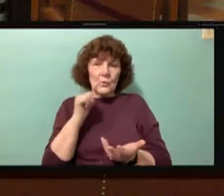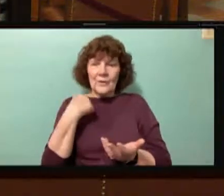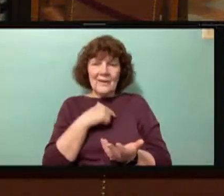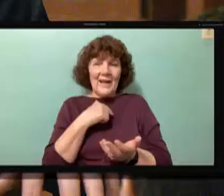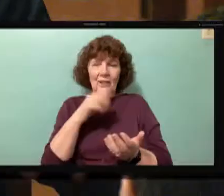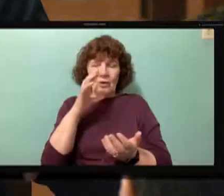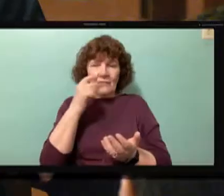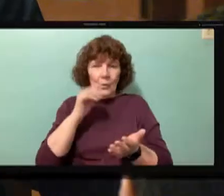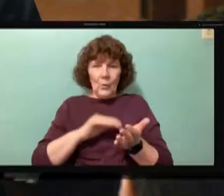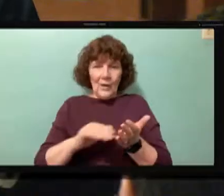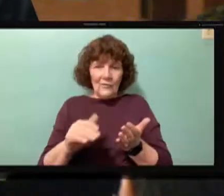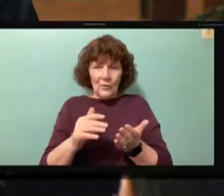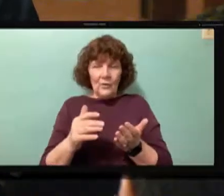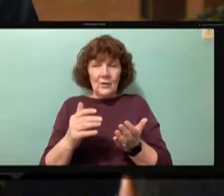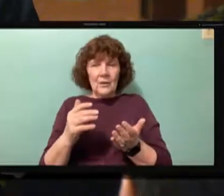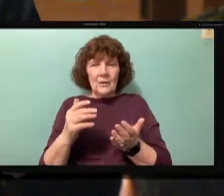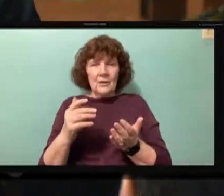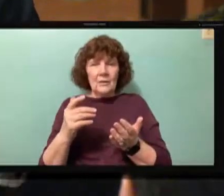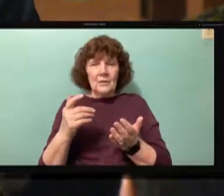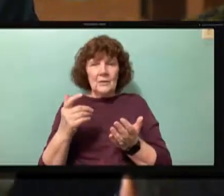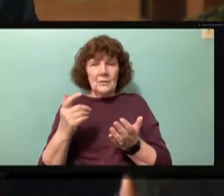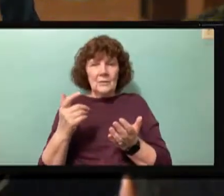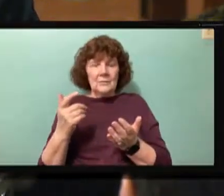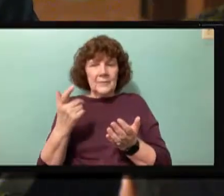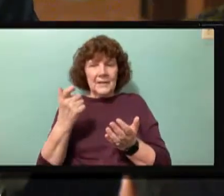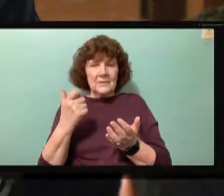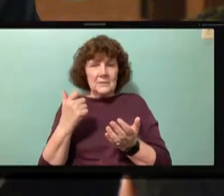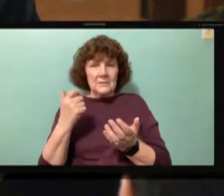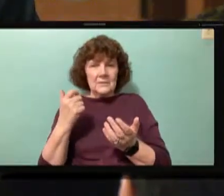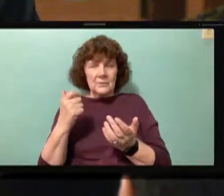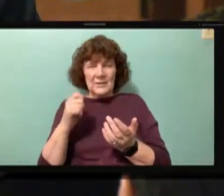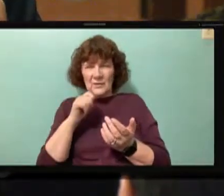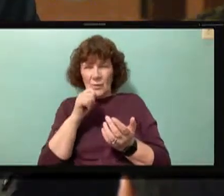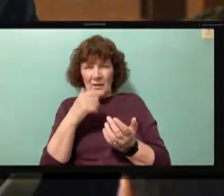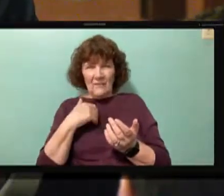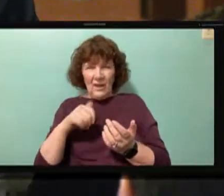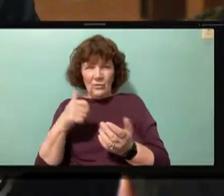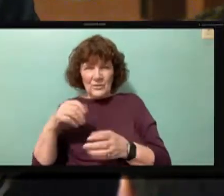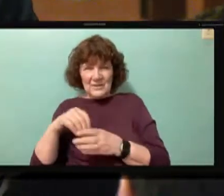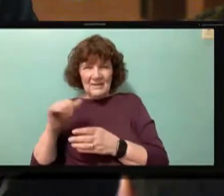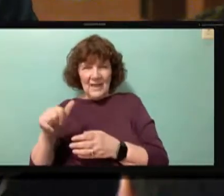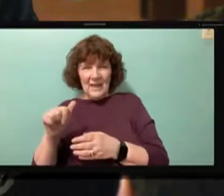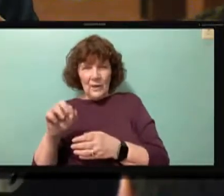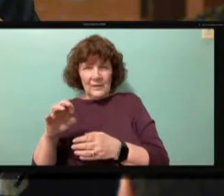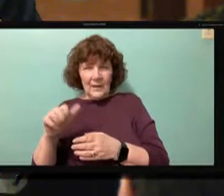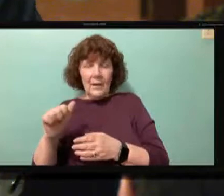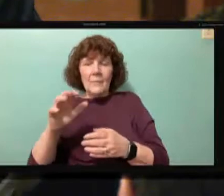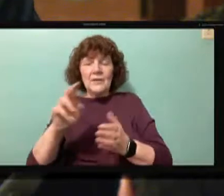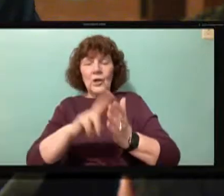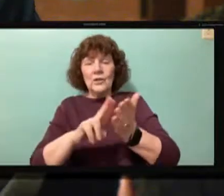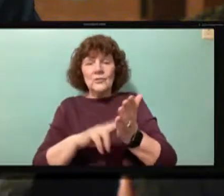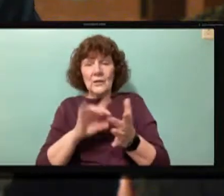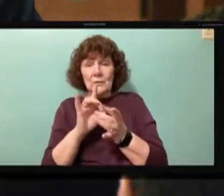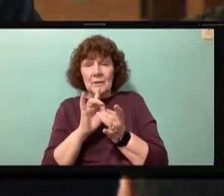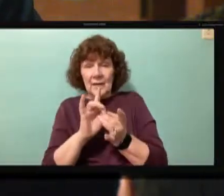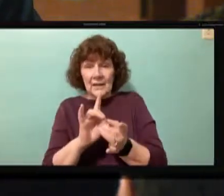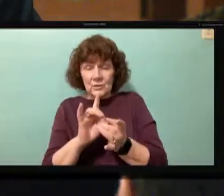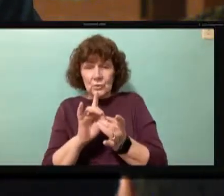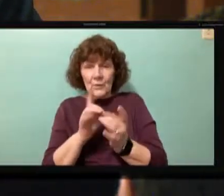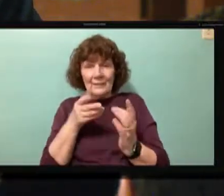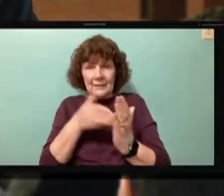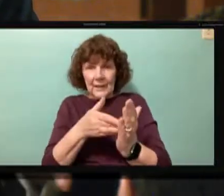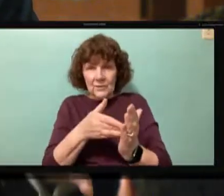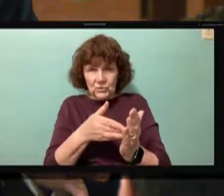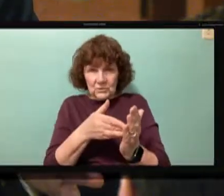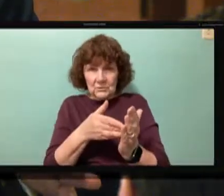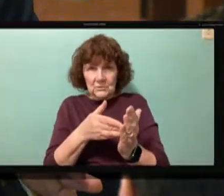others in that practice area, but the contracts associated with litigation have